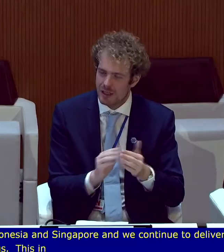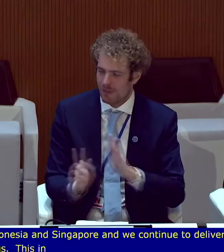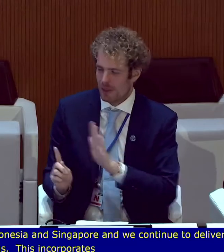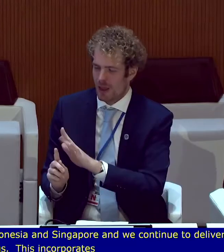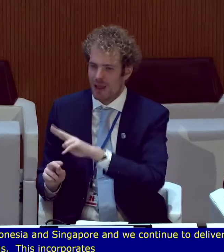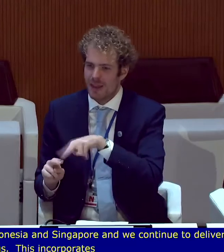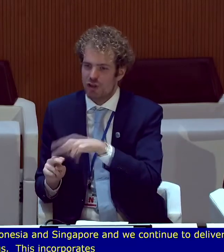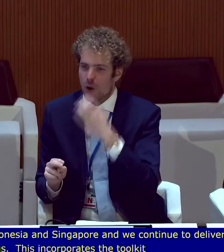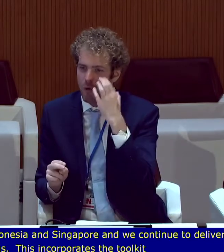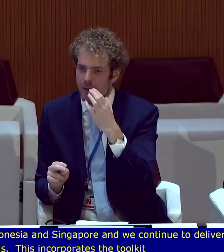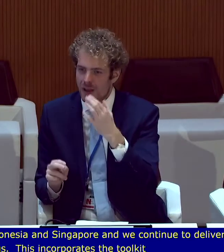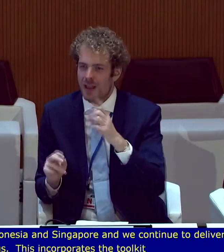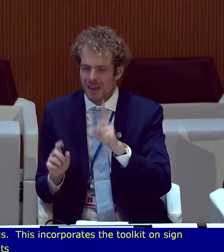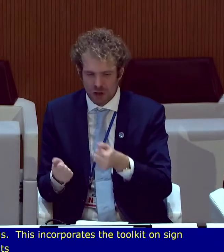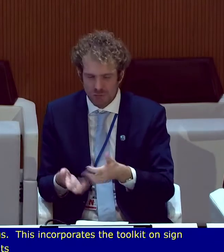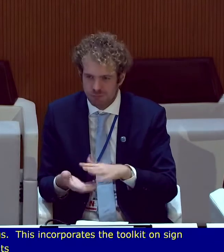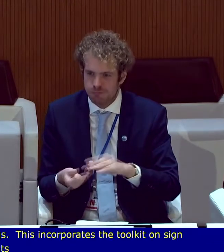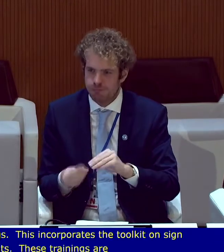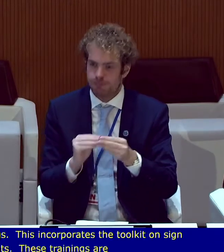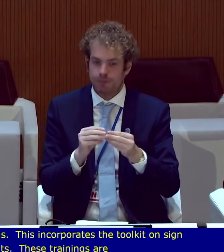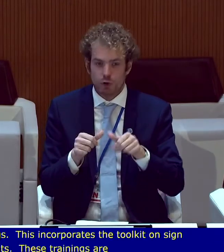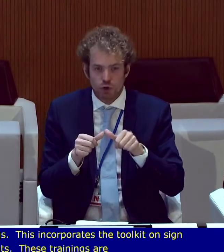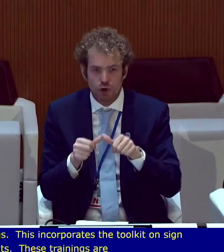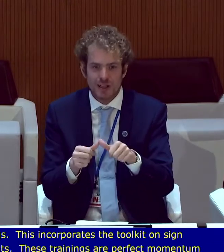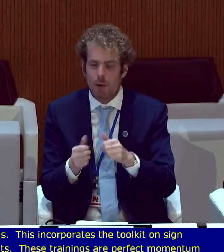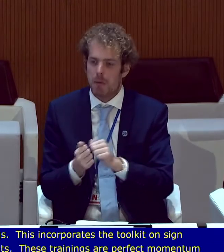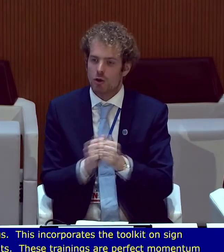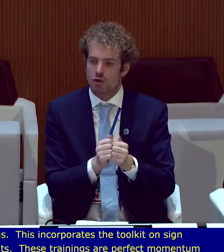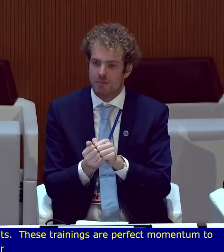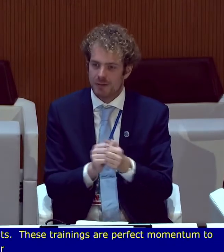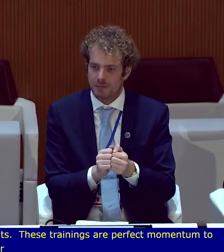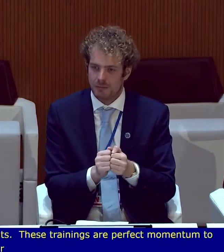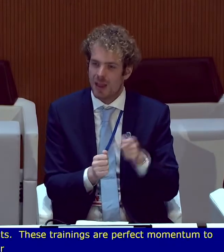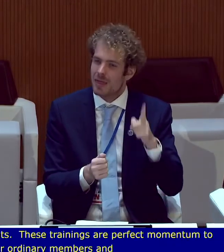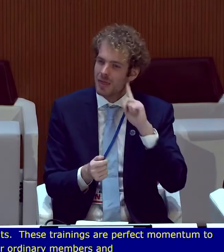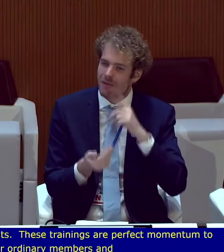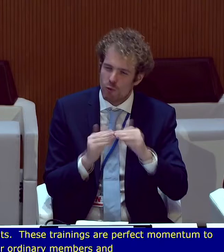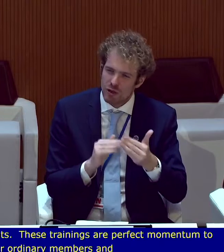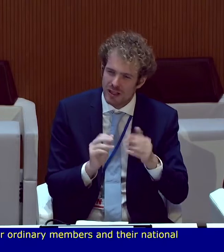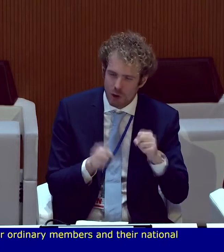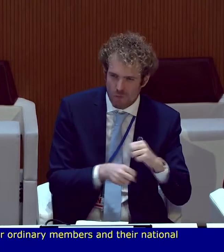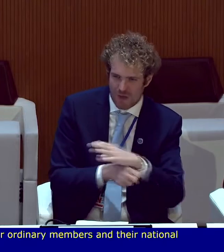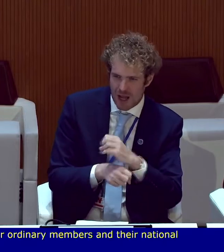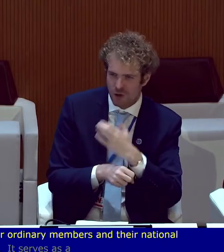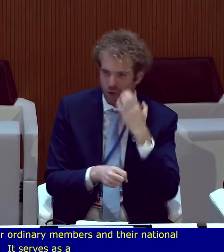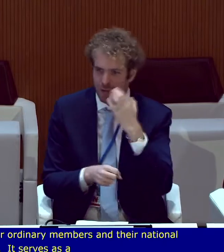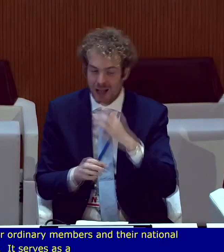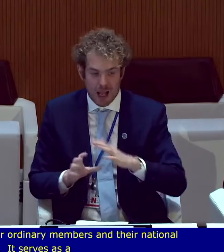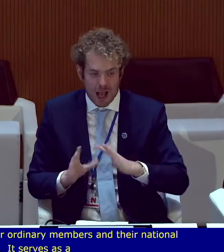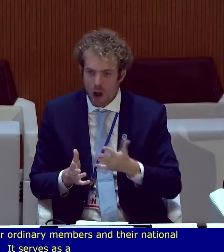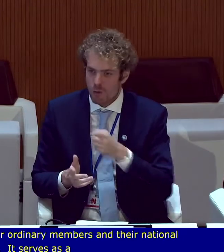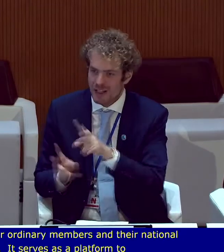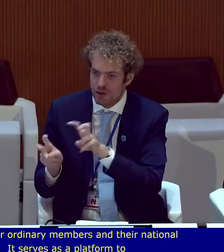to connect to our ordinary members and their national governments. It serves as a platform to ensure that